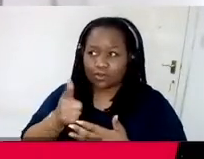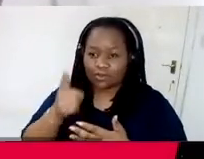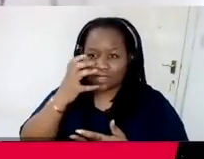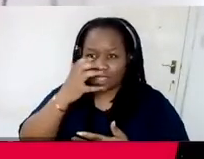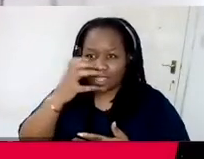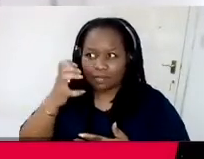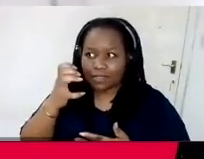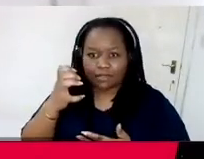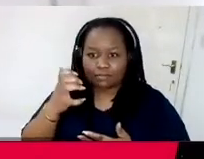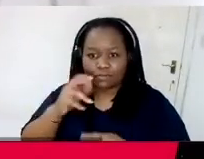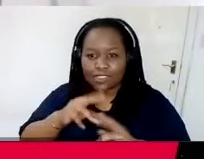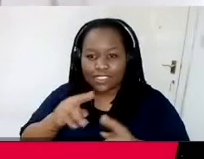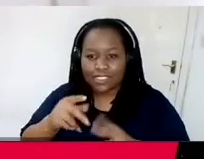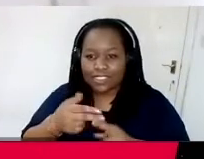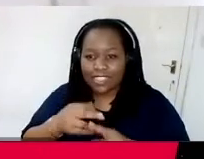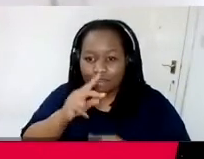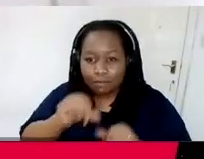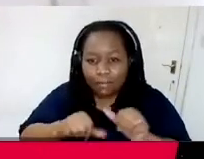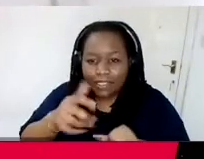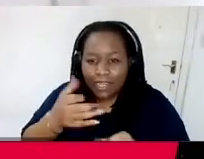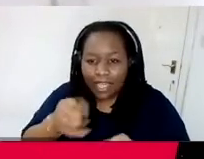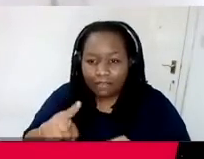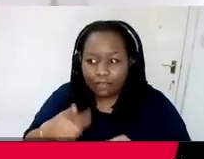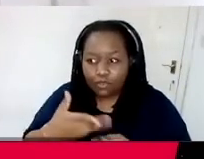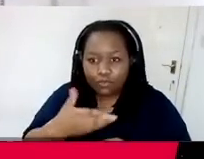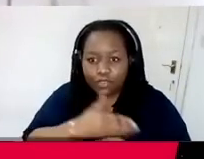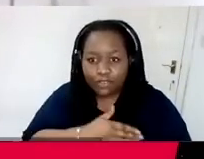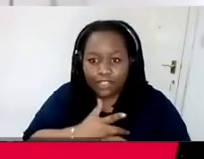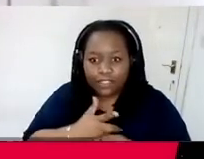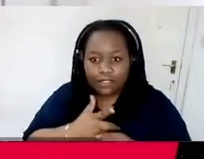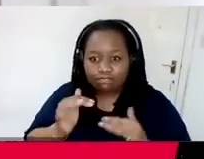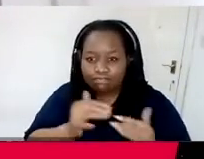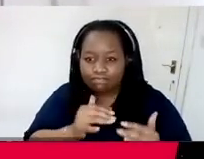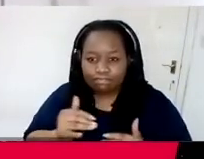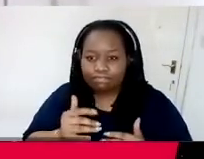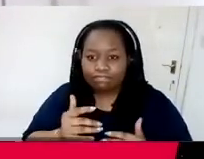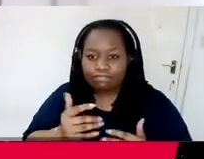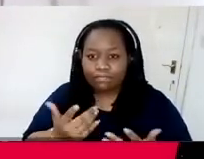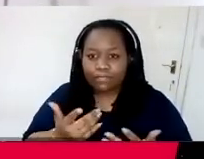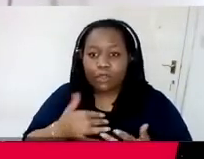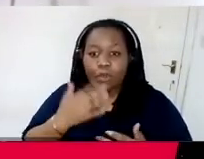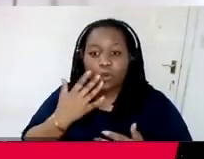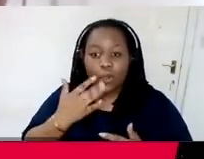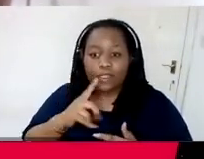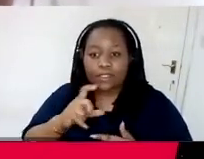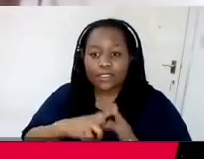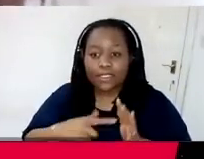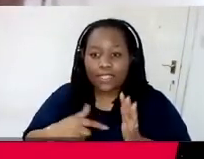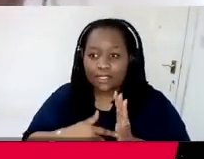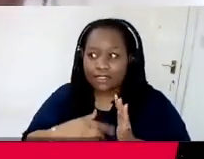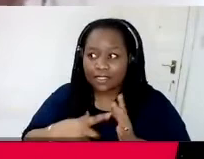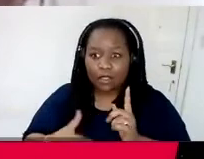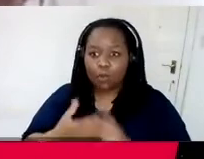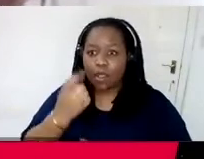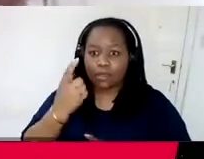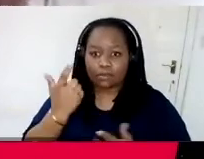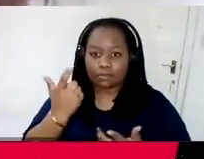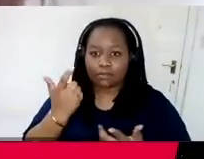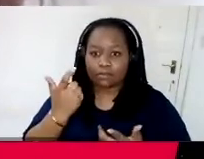any past violations. And when Campaign Against Arms Trade won their legal case against the